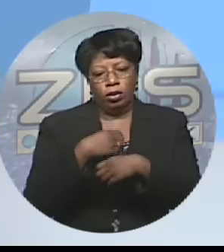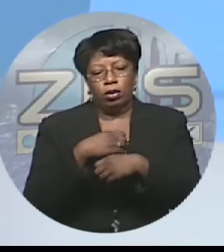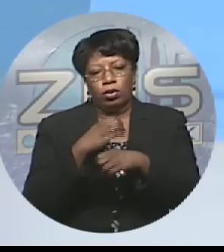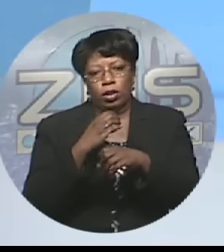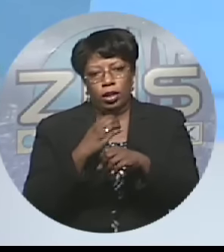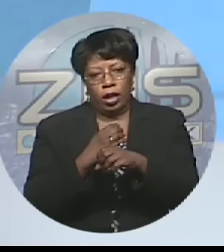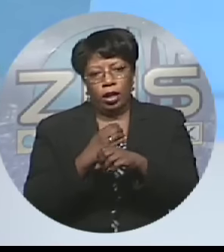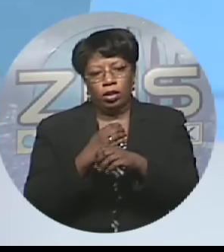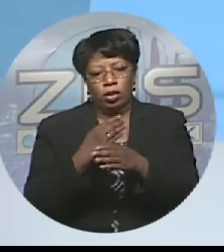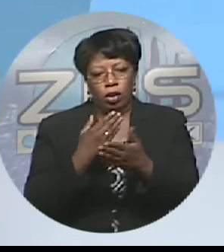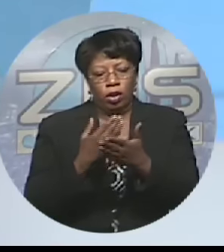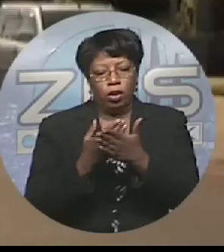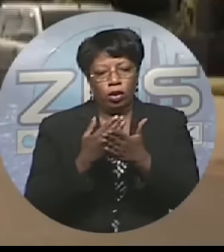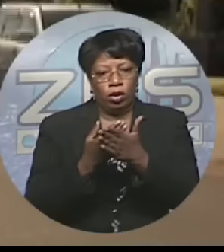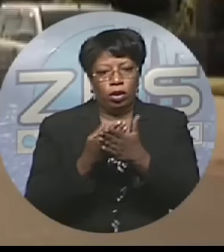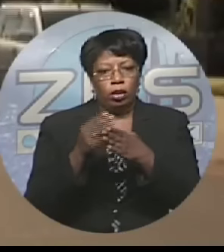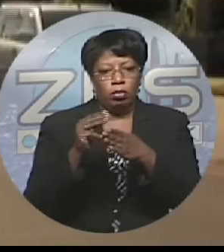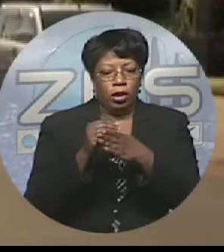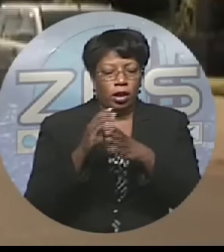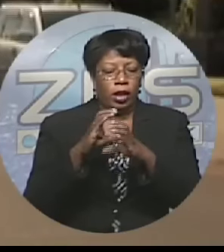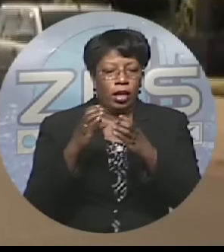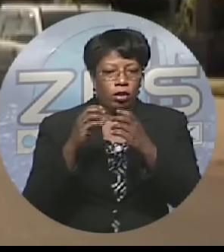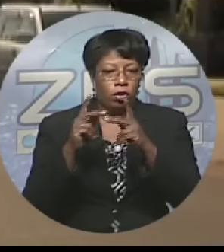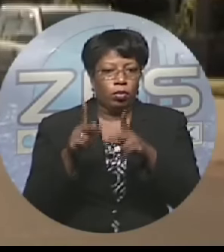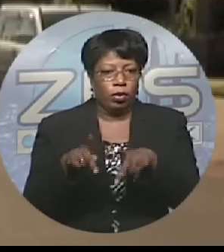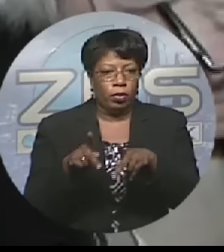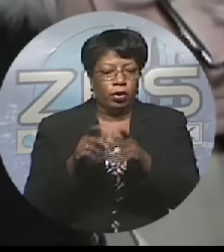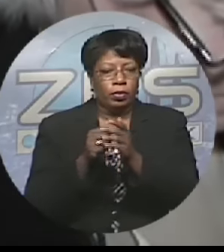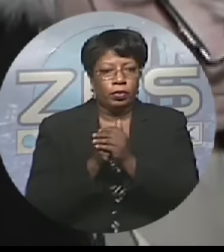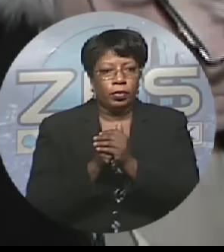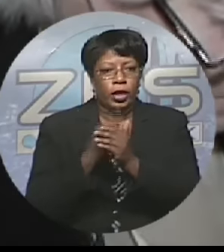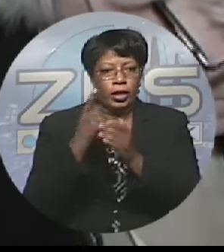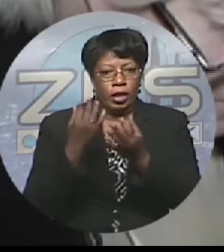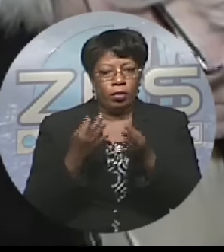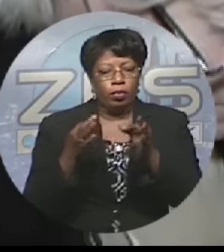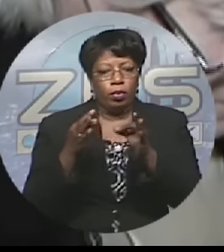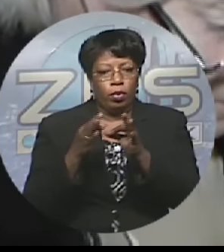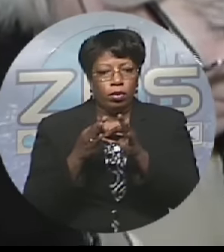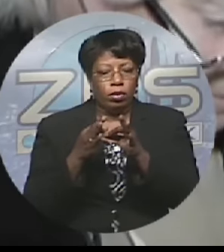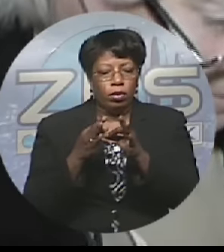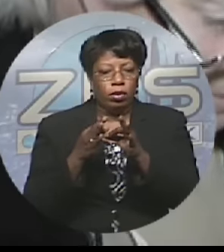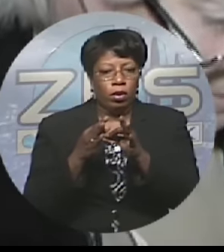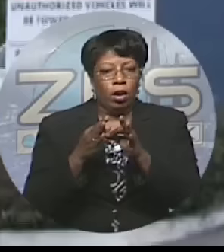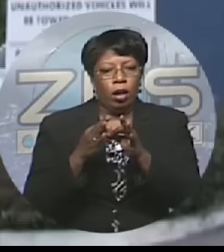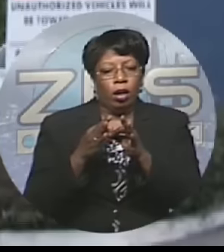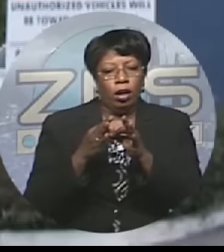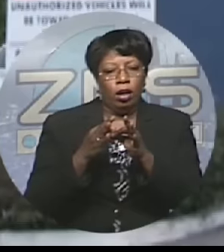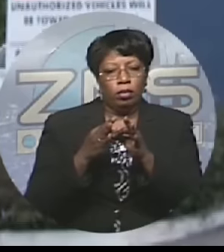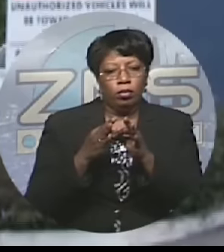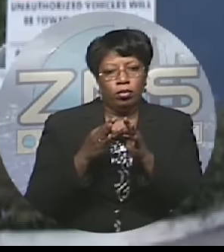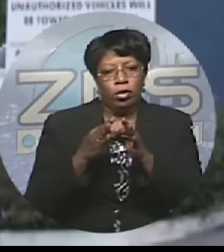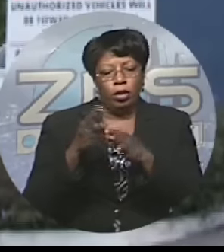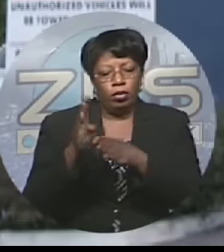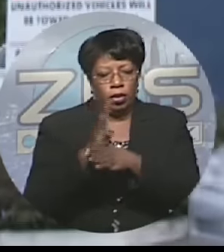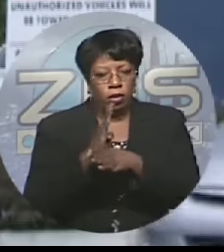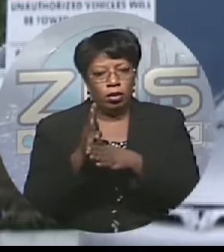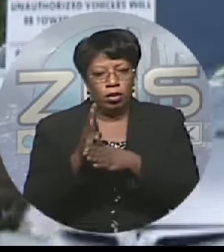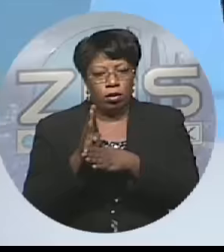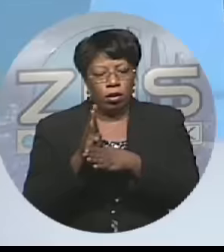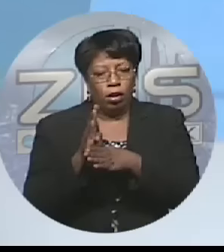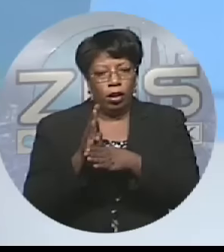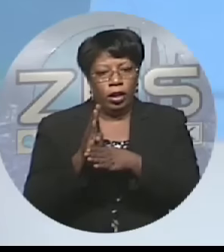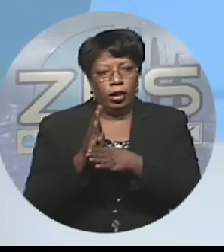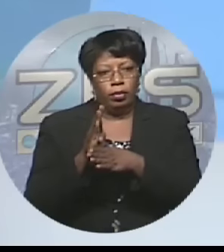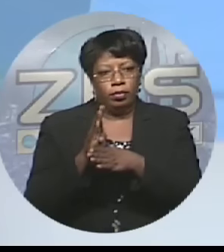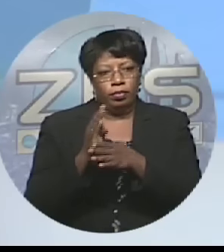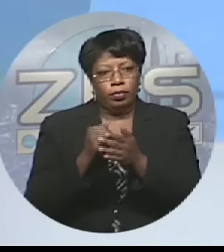a vibrant middle class. Mr. Christie outlined what he considered keys to success in the financial services and business sectors, such